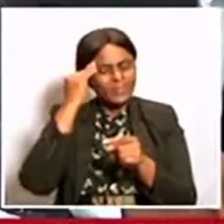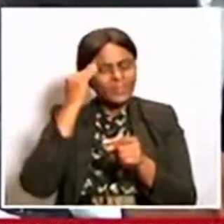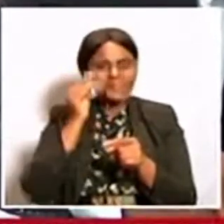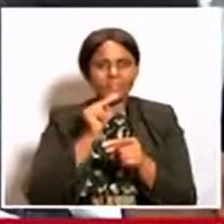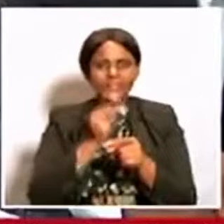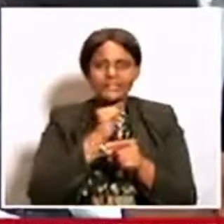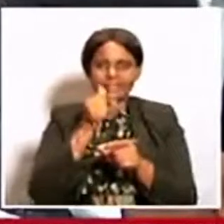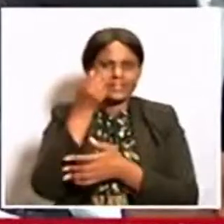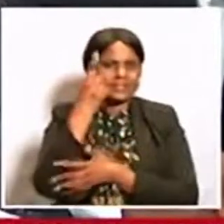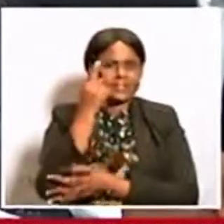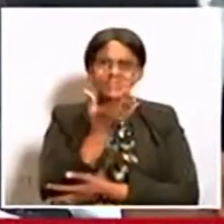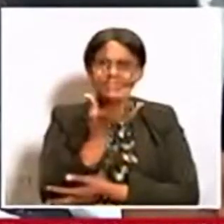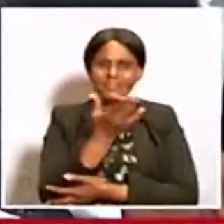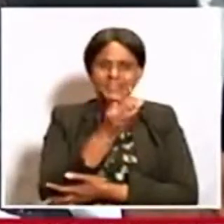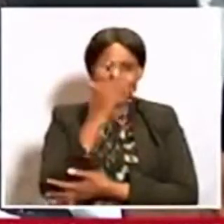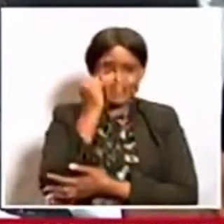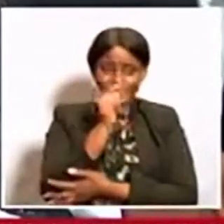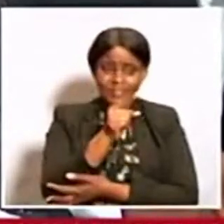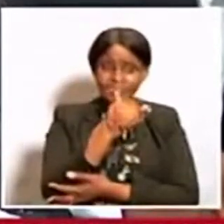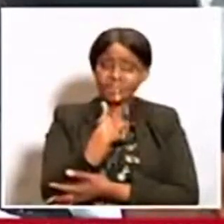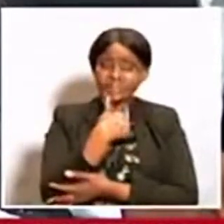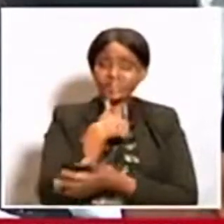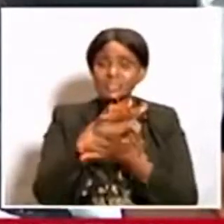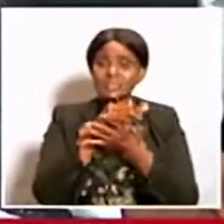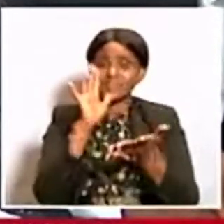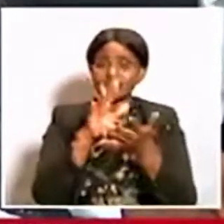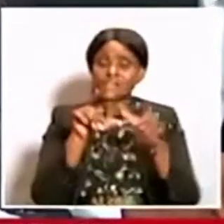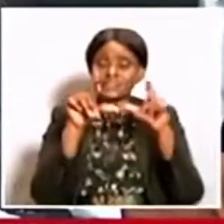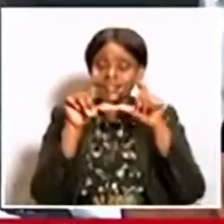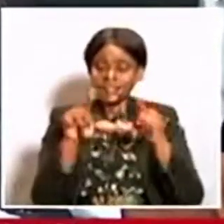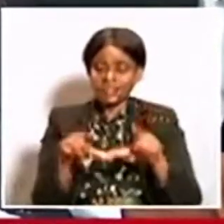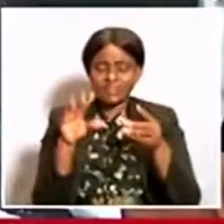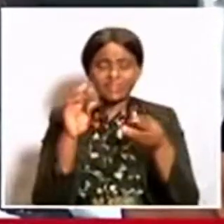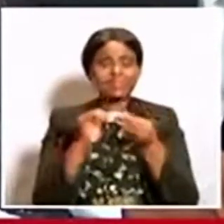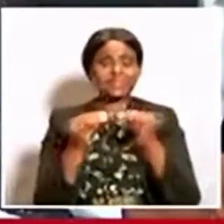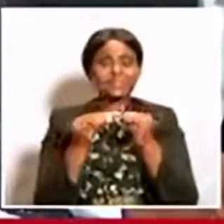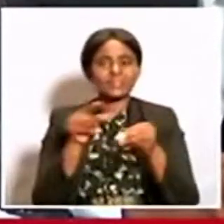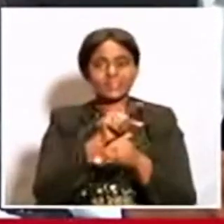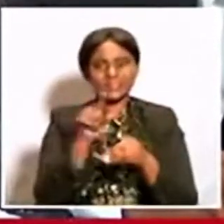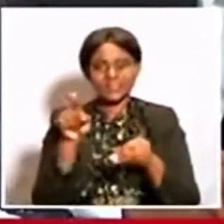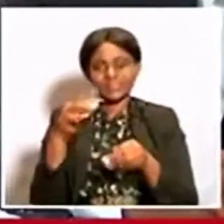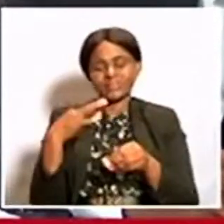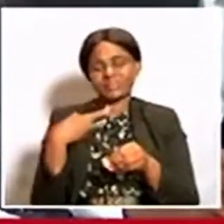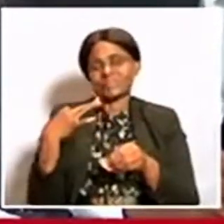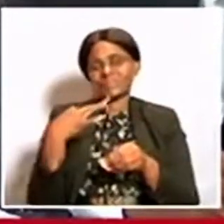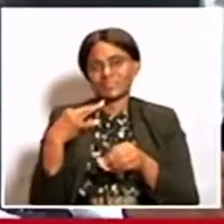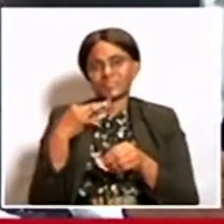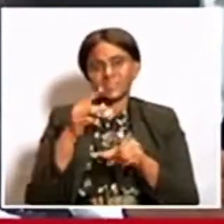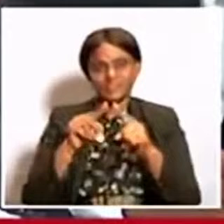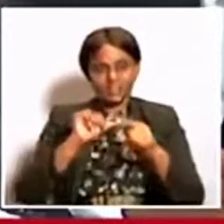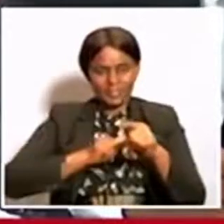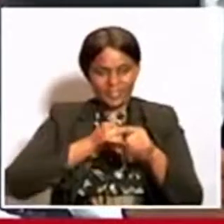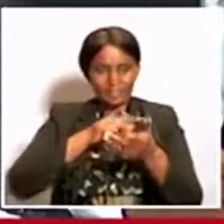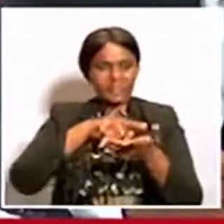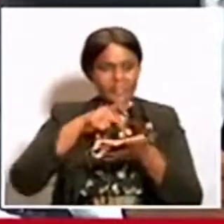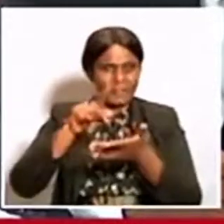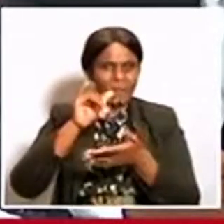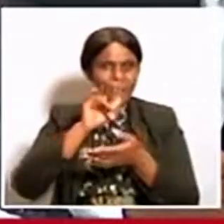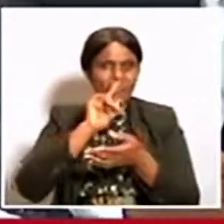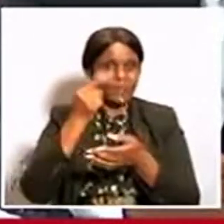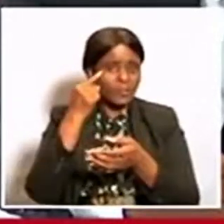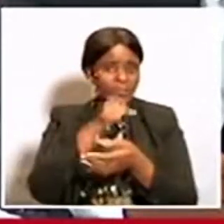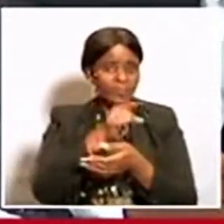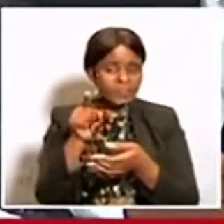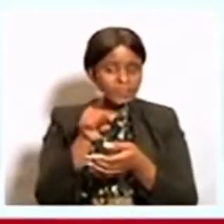just didn't understand why there was so much low turnout on the application. Otherwise, we do pay for those.